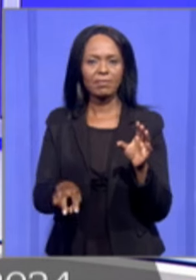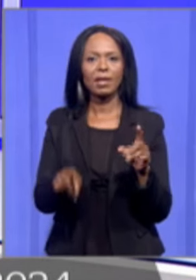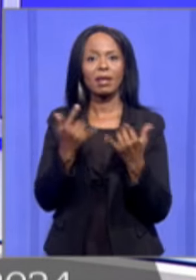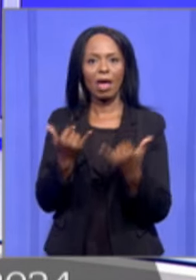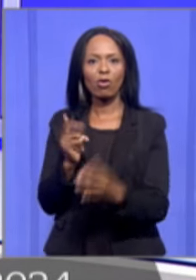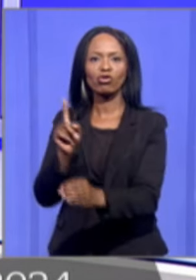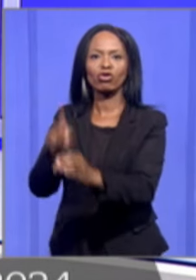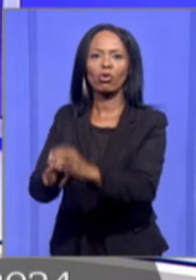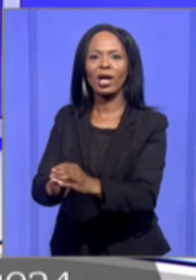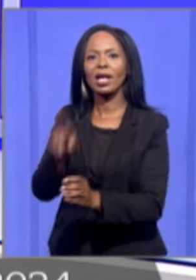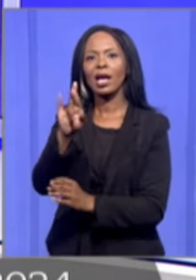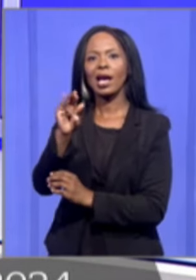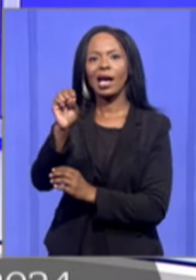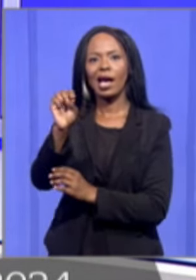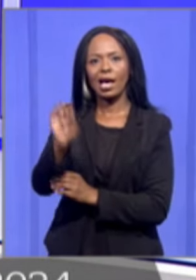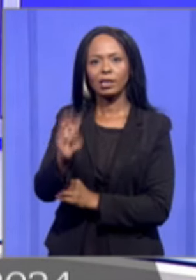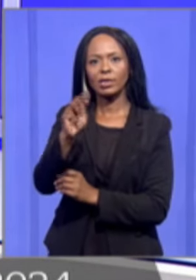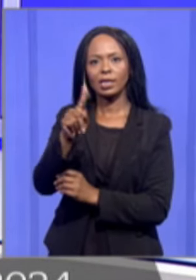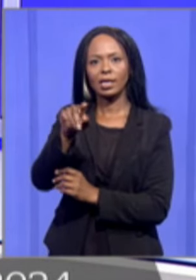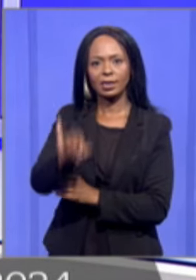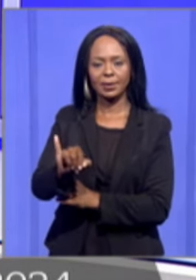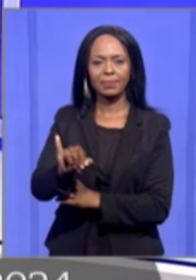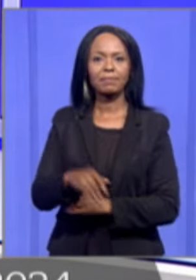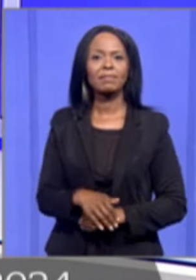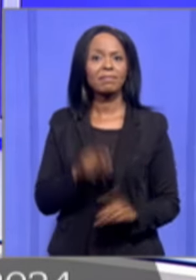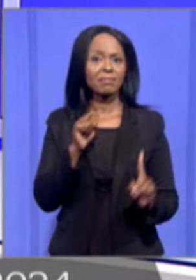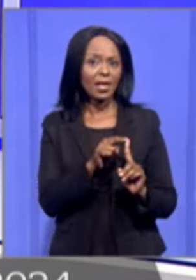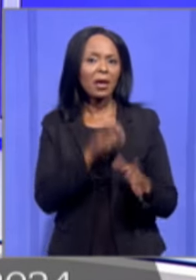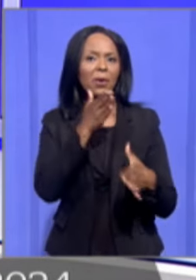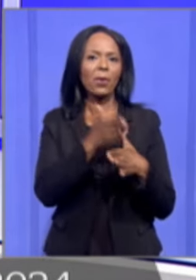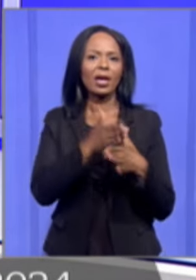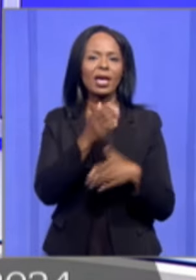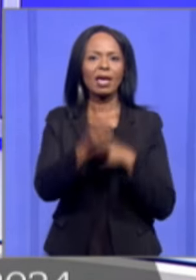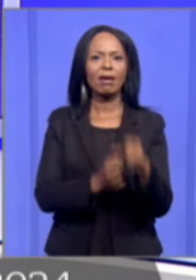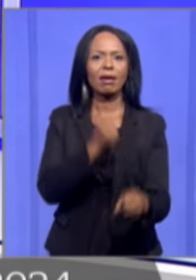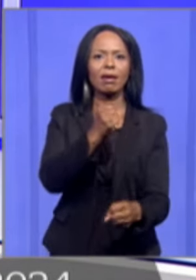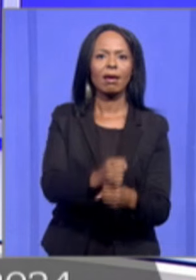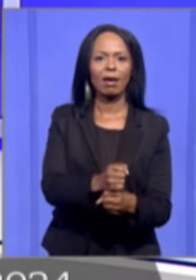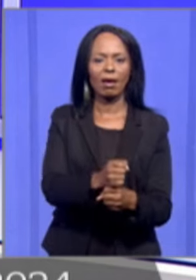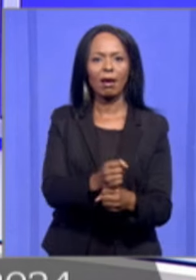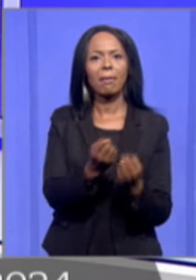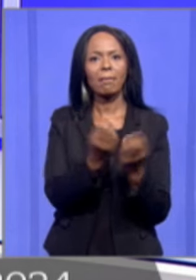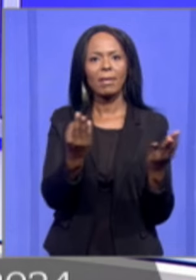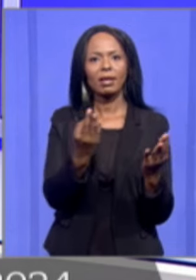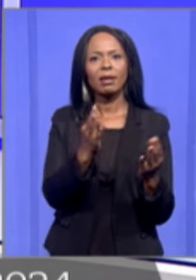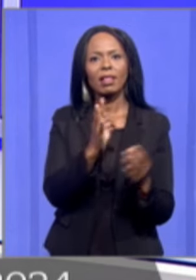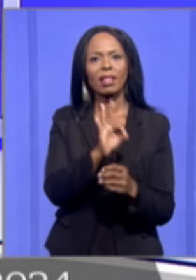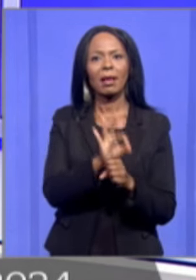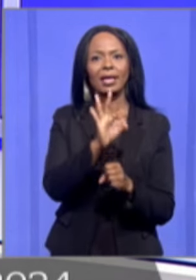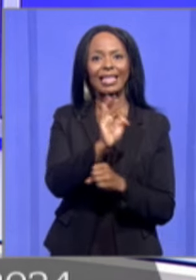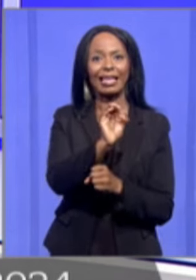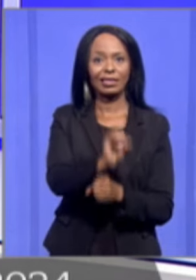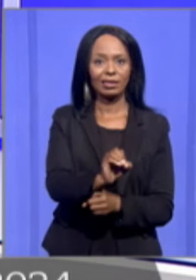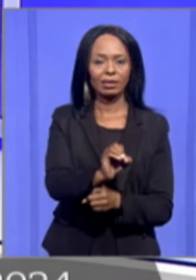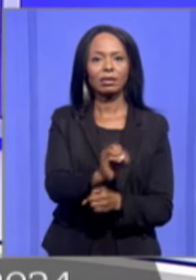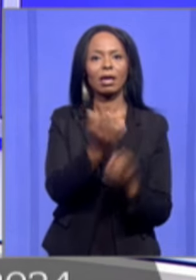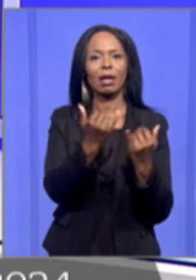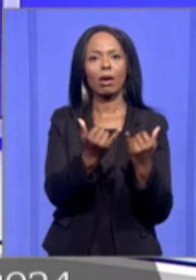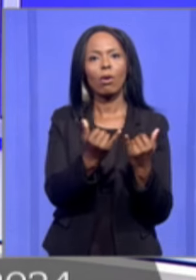la Rice Mzansi. O diretse lekoko la DA dingwaga di le some a le mararo mme o latlhela